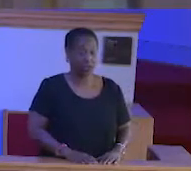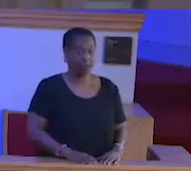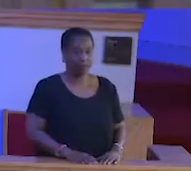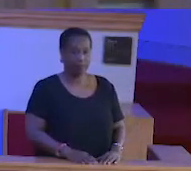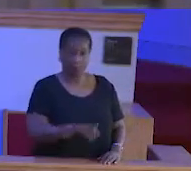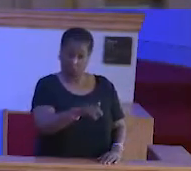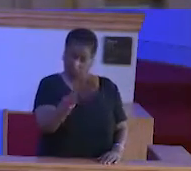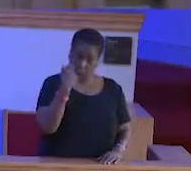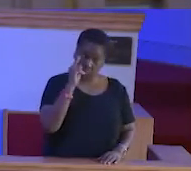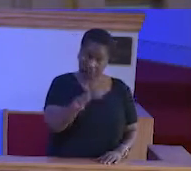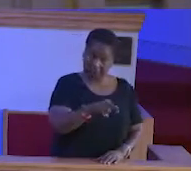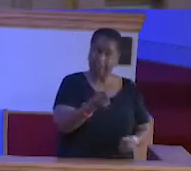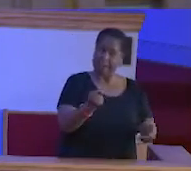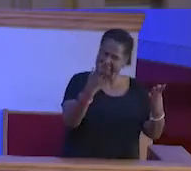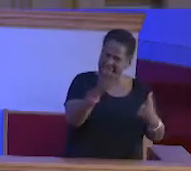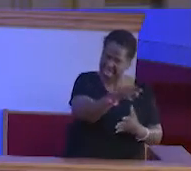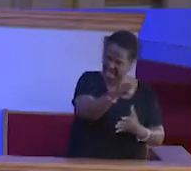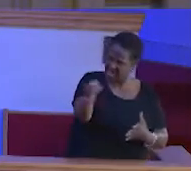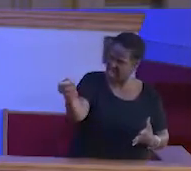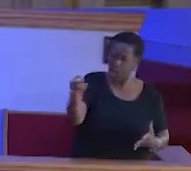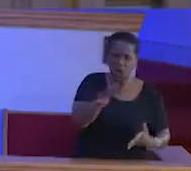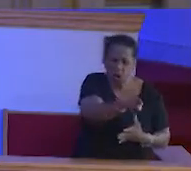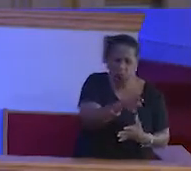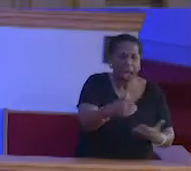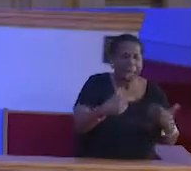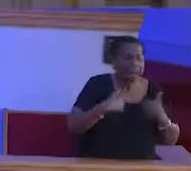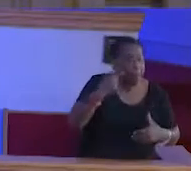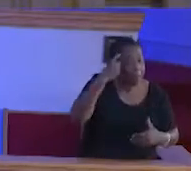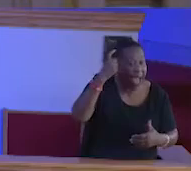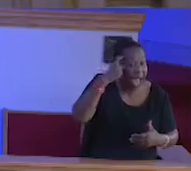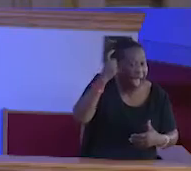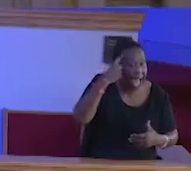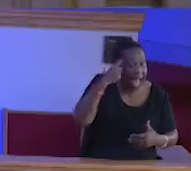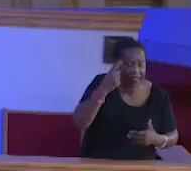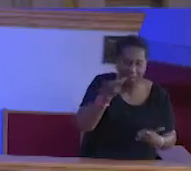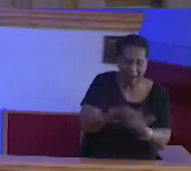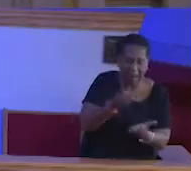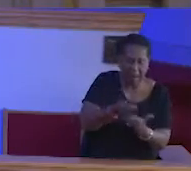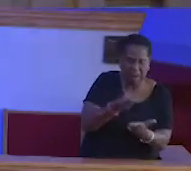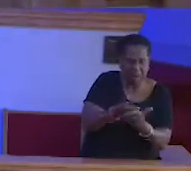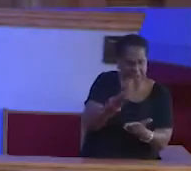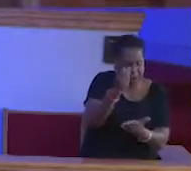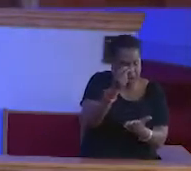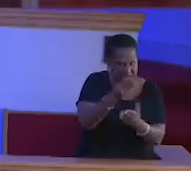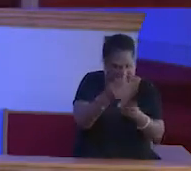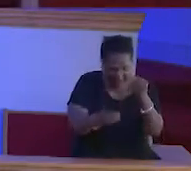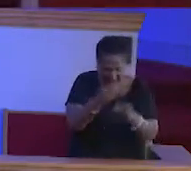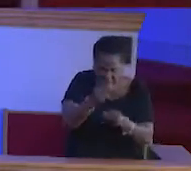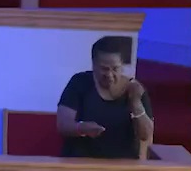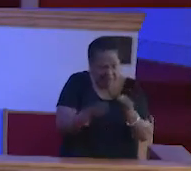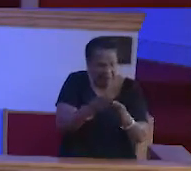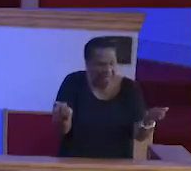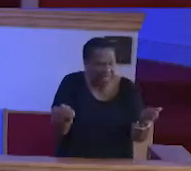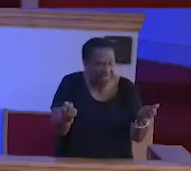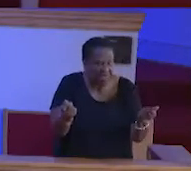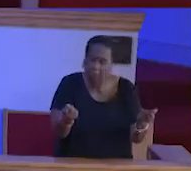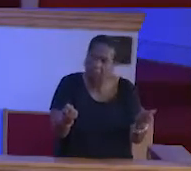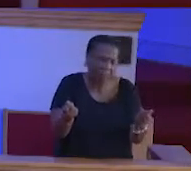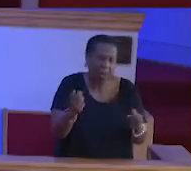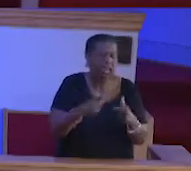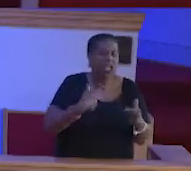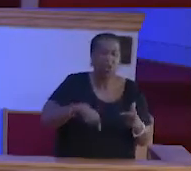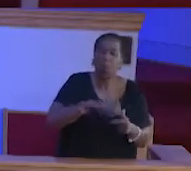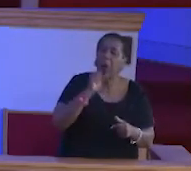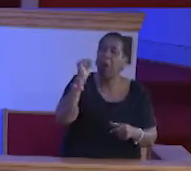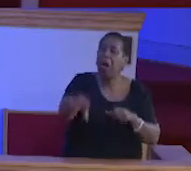see, beloved, many of us have this mindset that money can fix everything. And so we throw